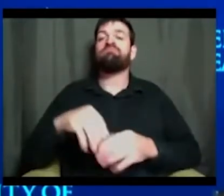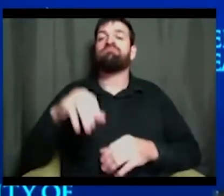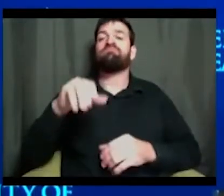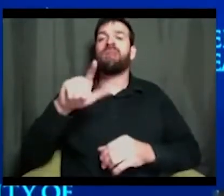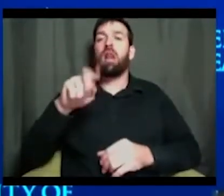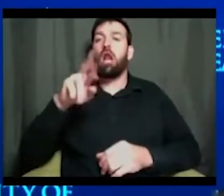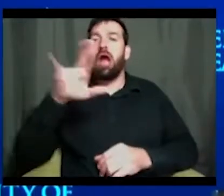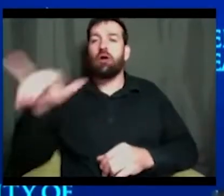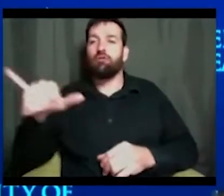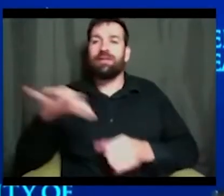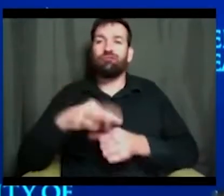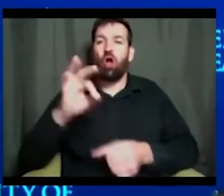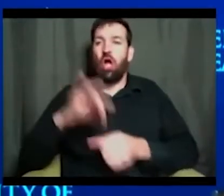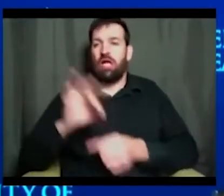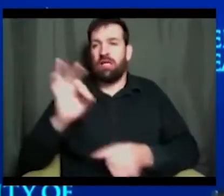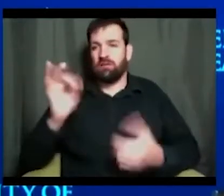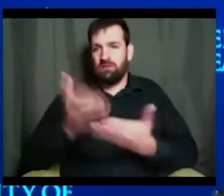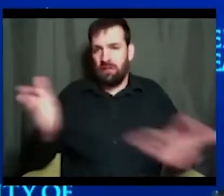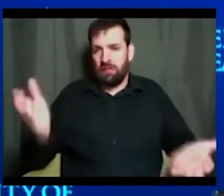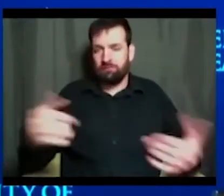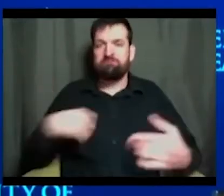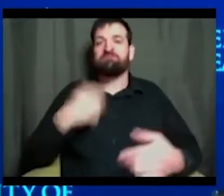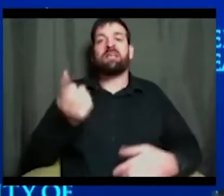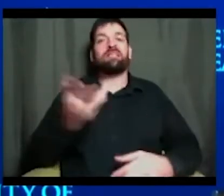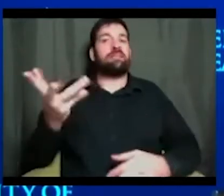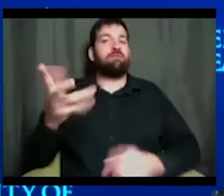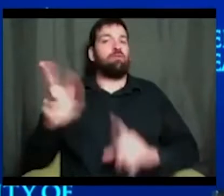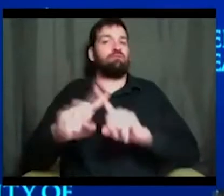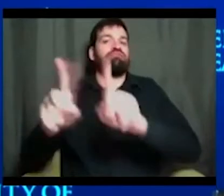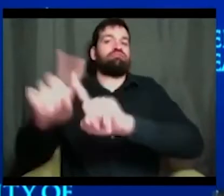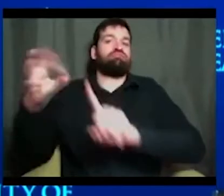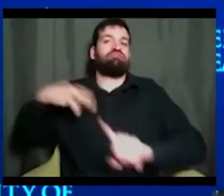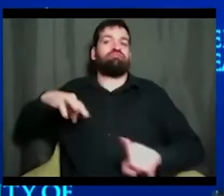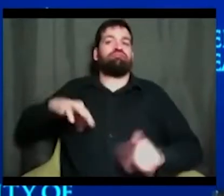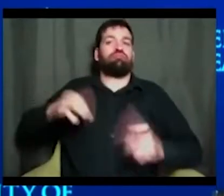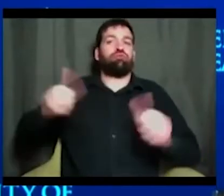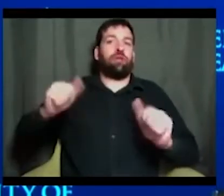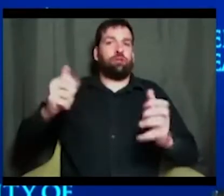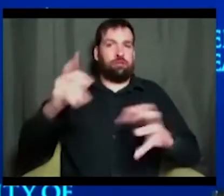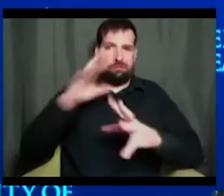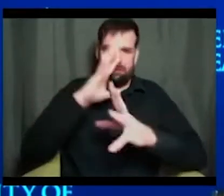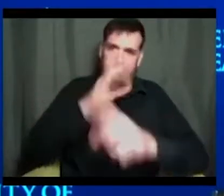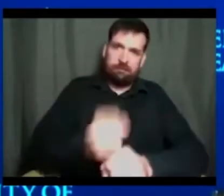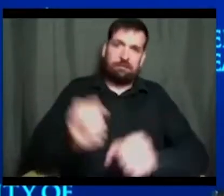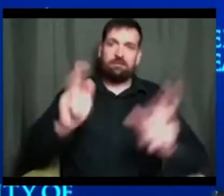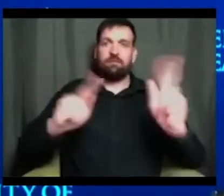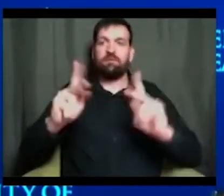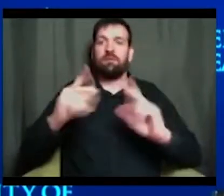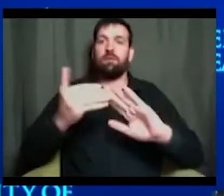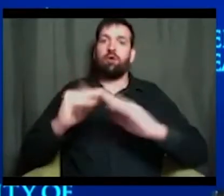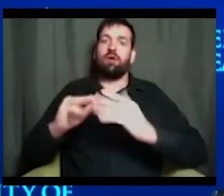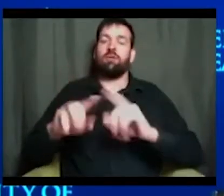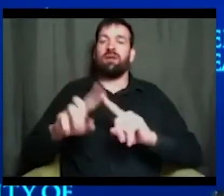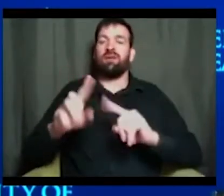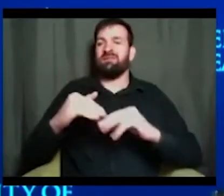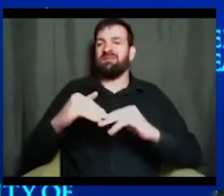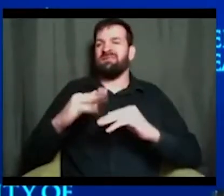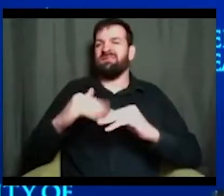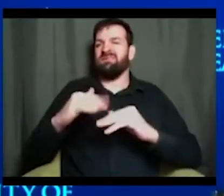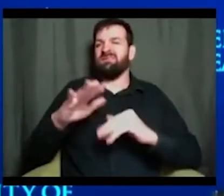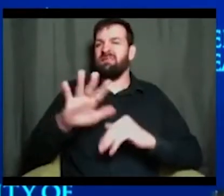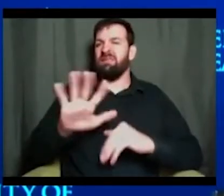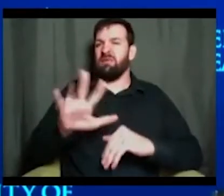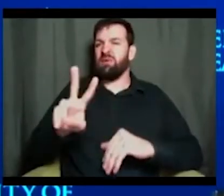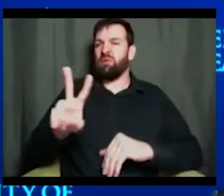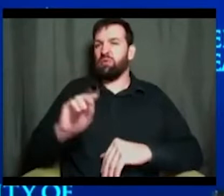and other various incentives that we were using to try to draw the community in. But we're just a little bit above 52% on